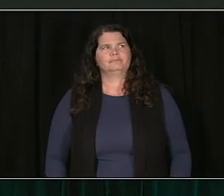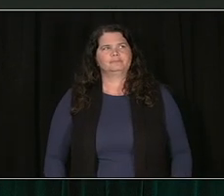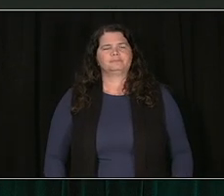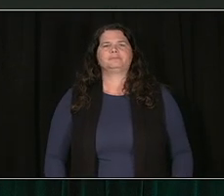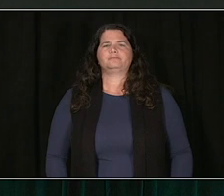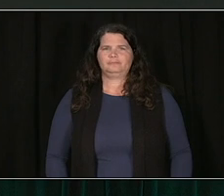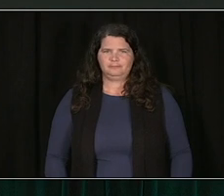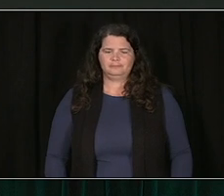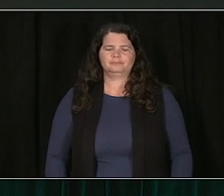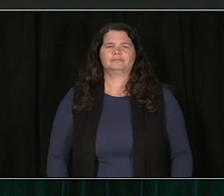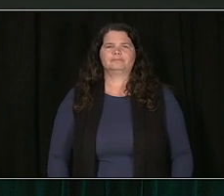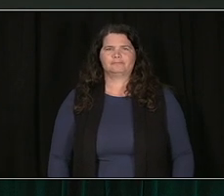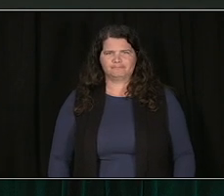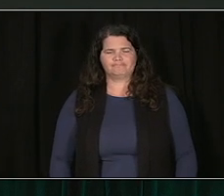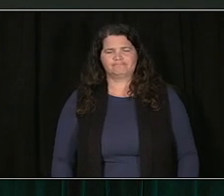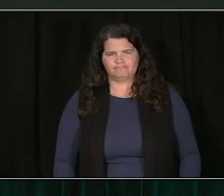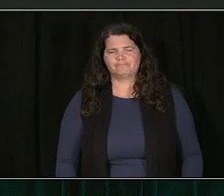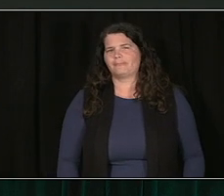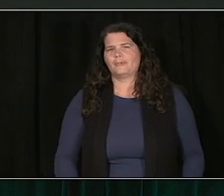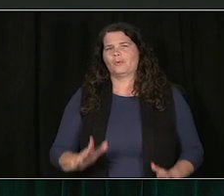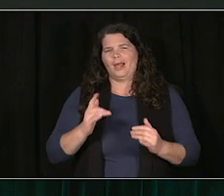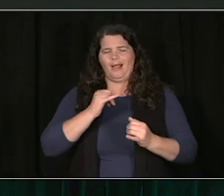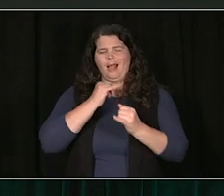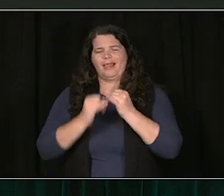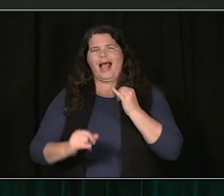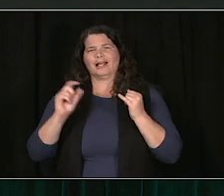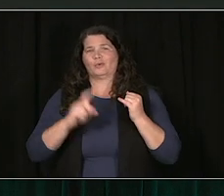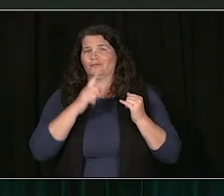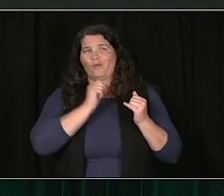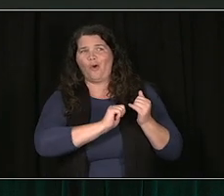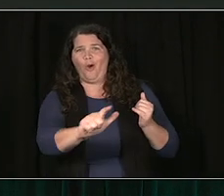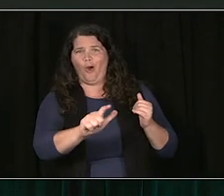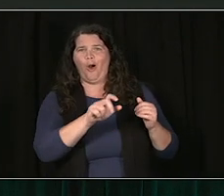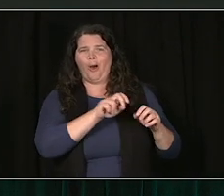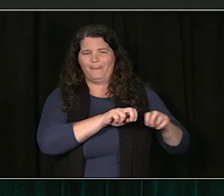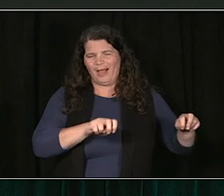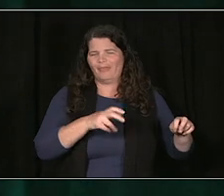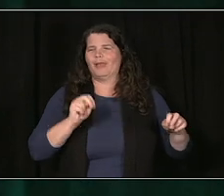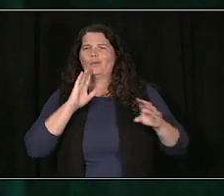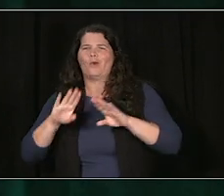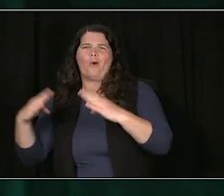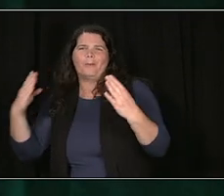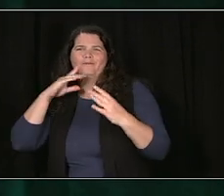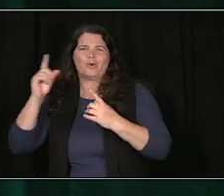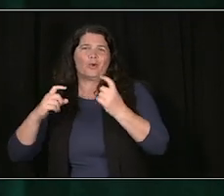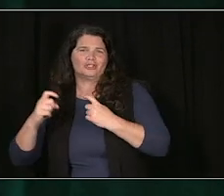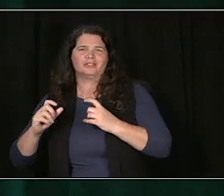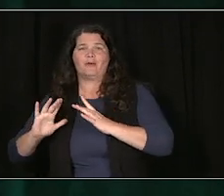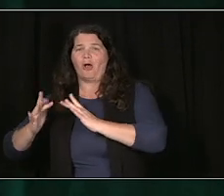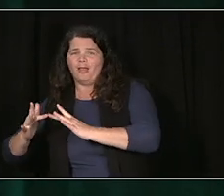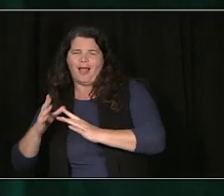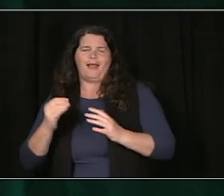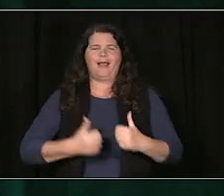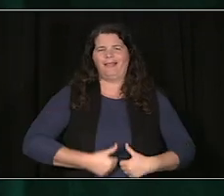So I want to ask all of you this as a closing question before we take some questions from the virtual audience and the live audience.